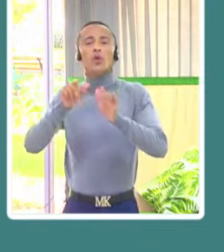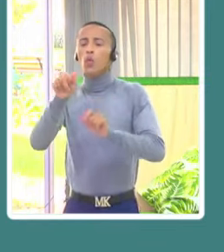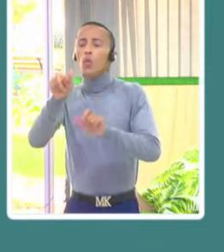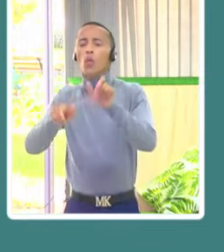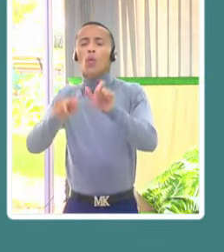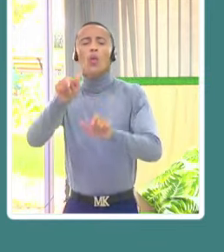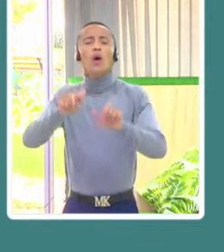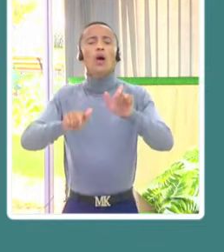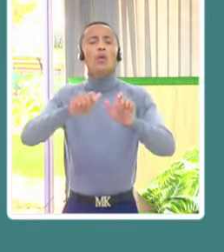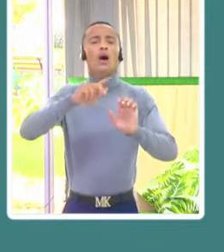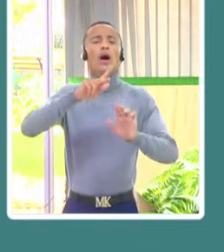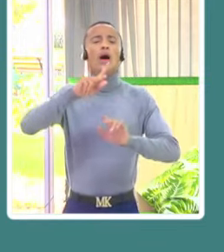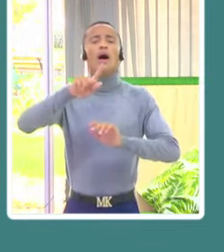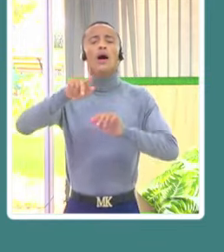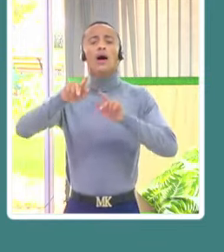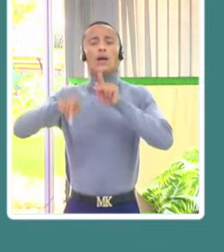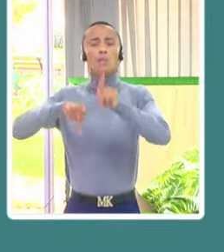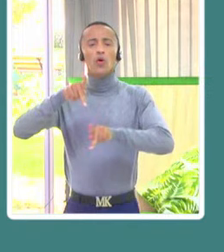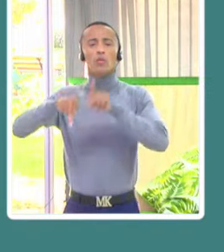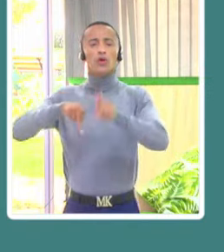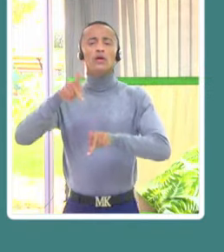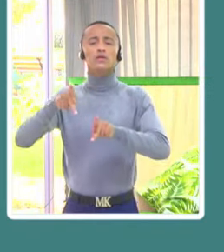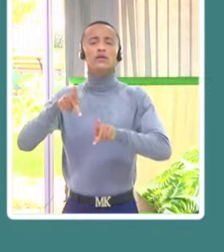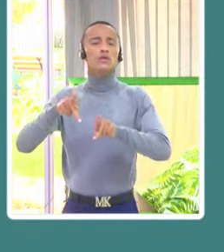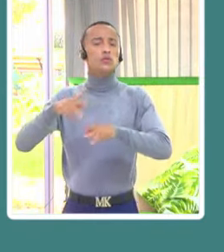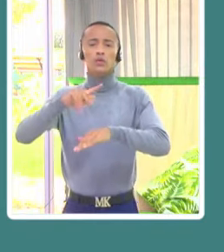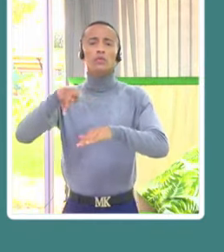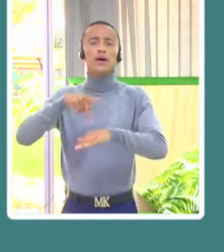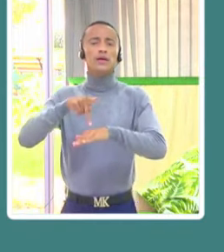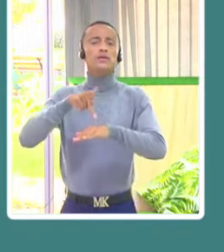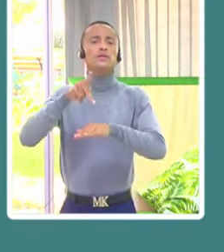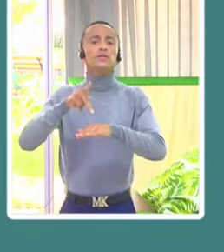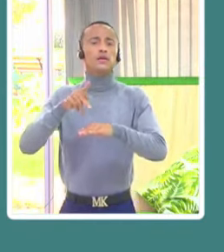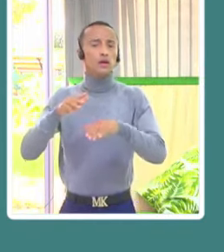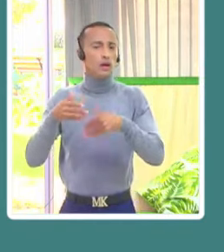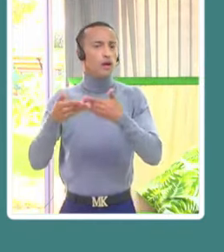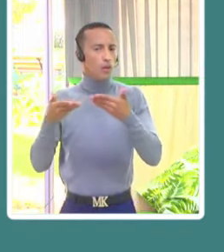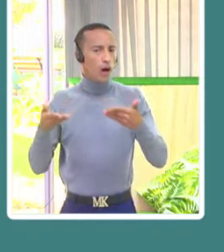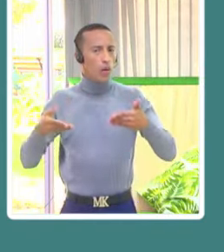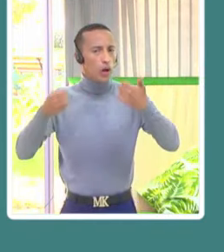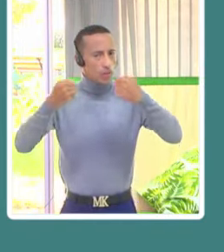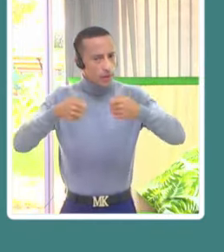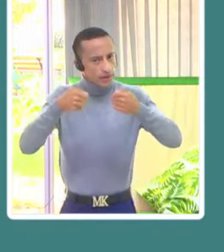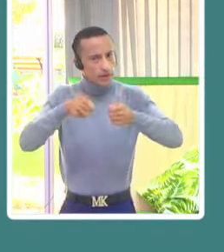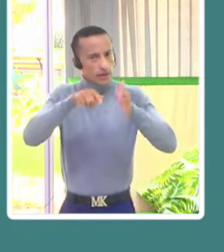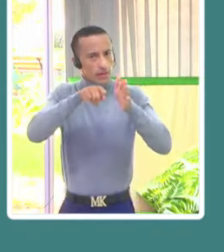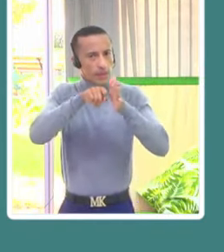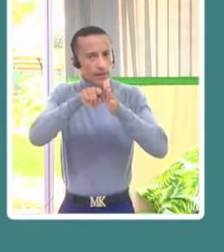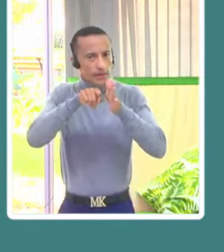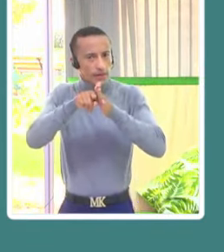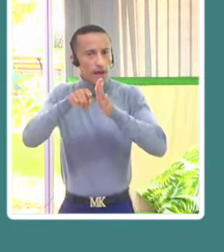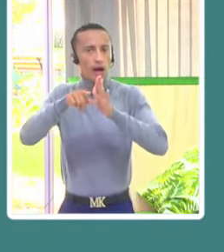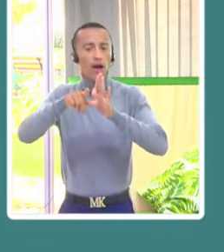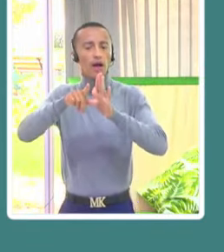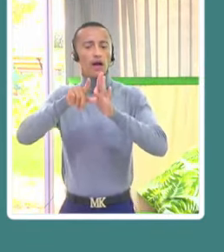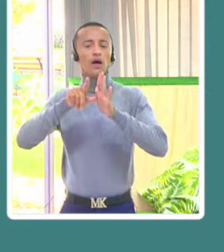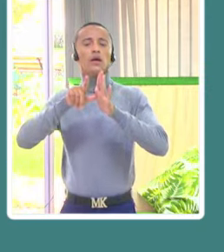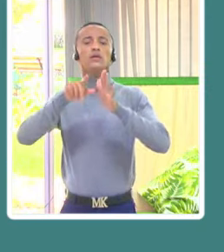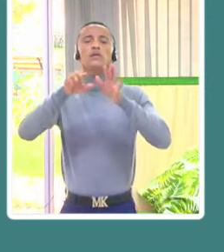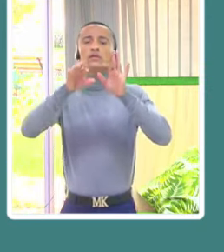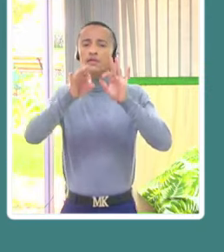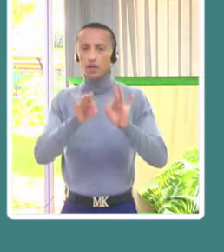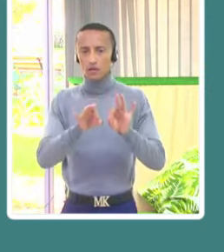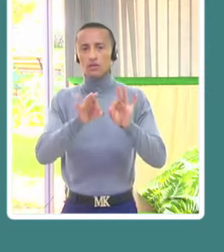need public investment. And that is the whole reason why we have digital public infrastructure. So we